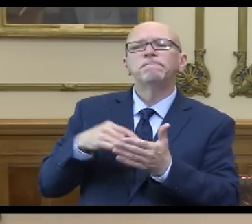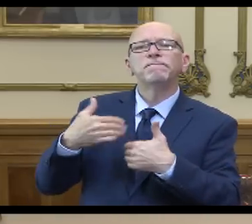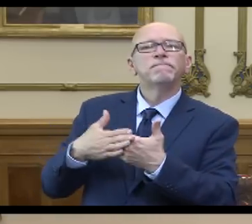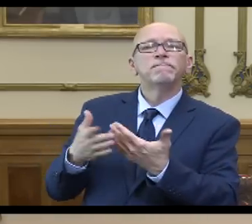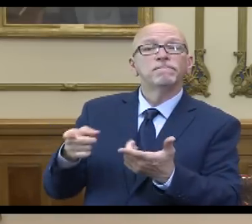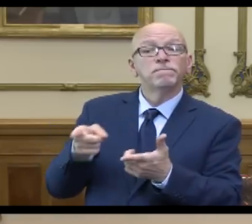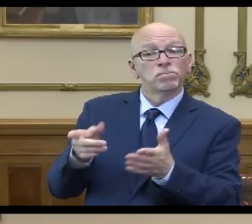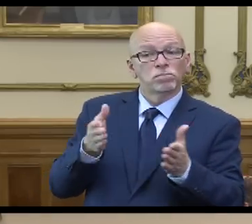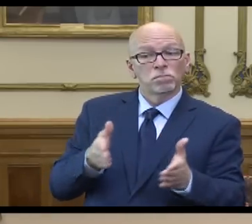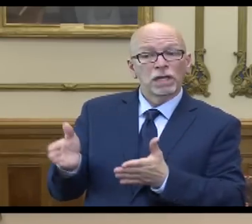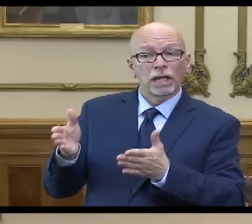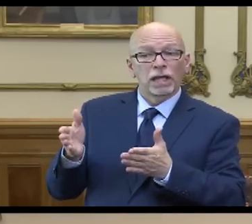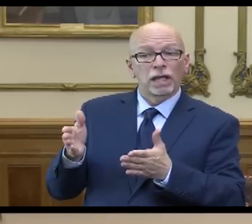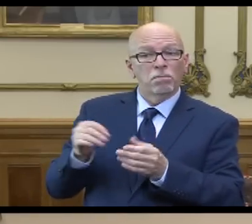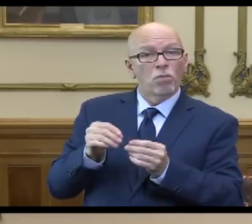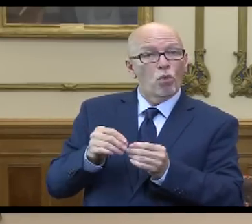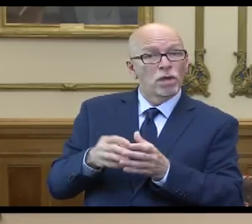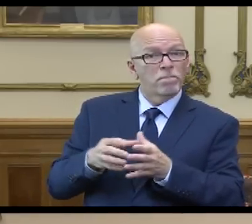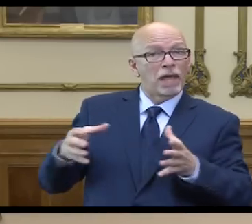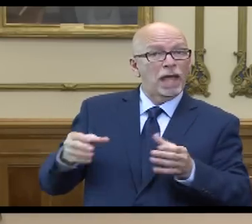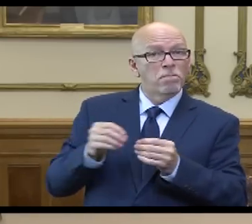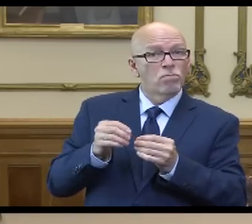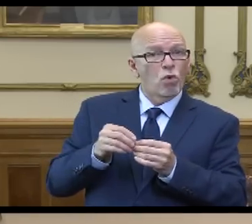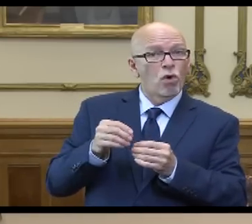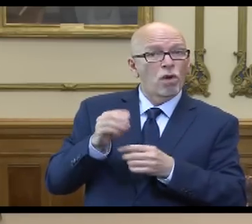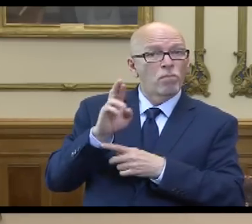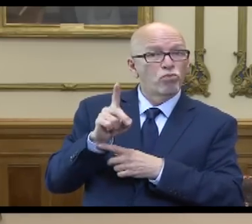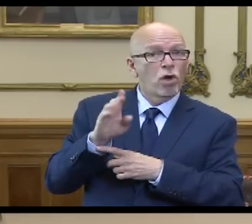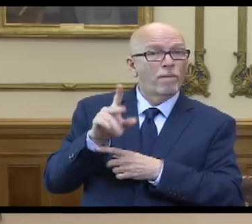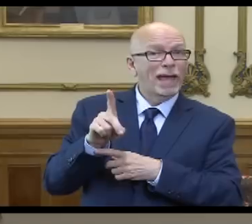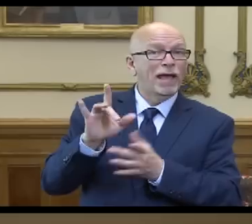you plan on expanding broadband in your region?